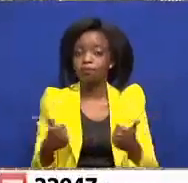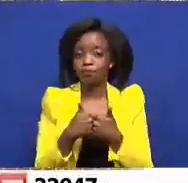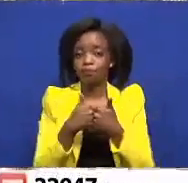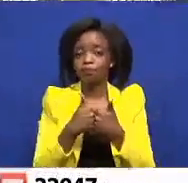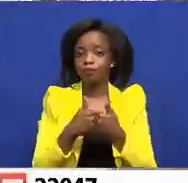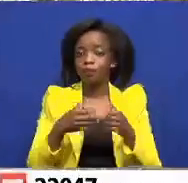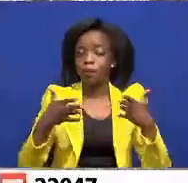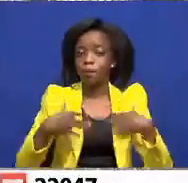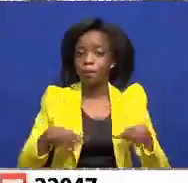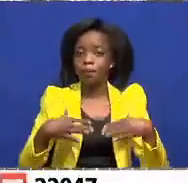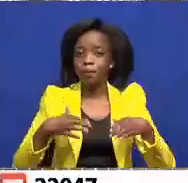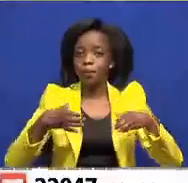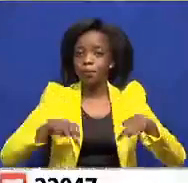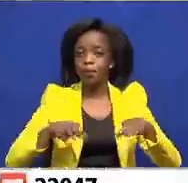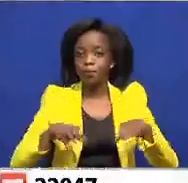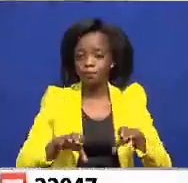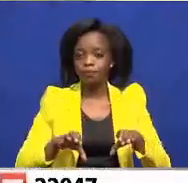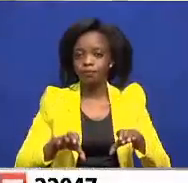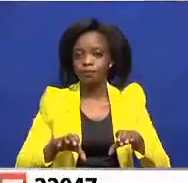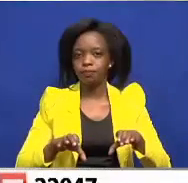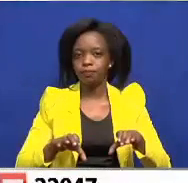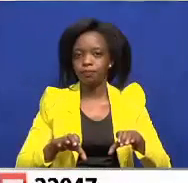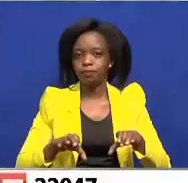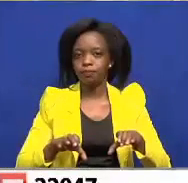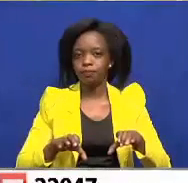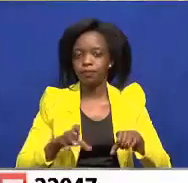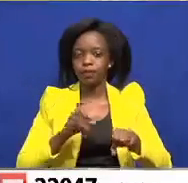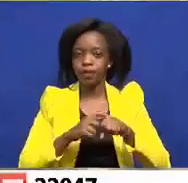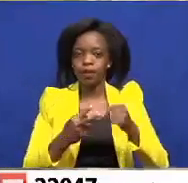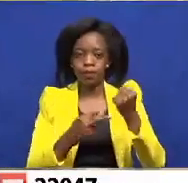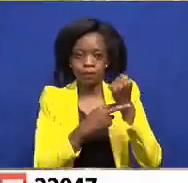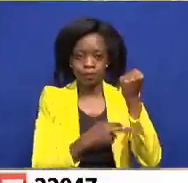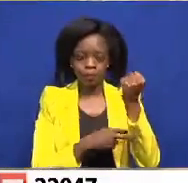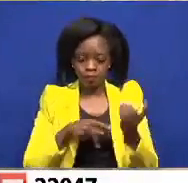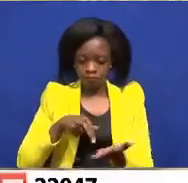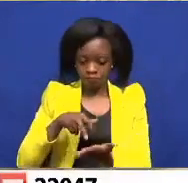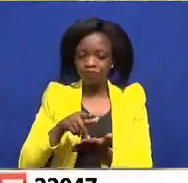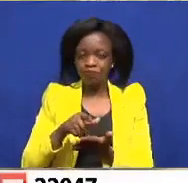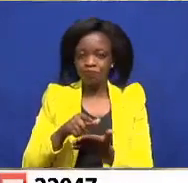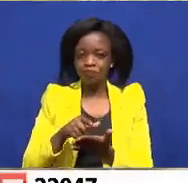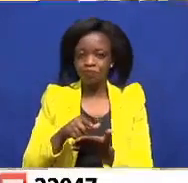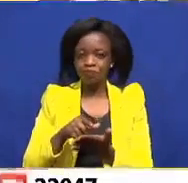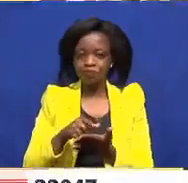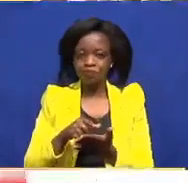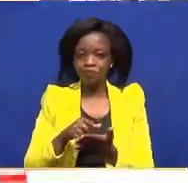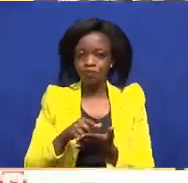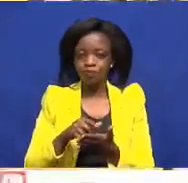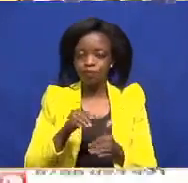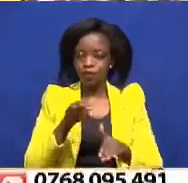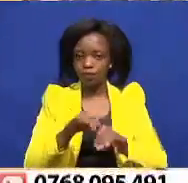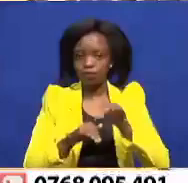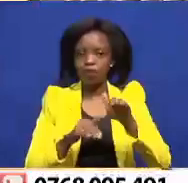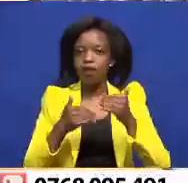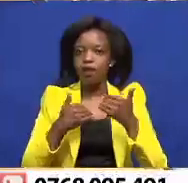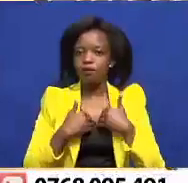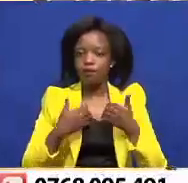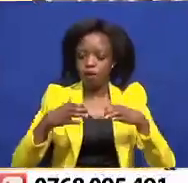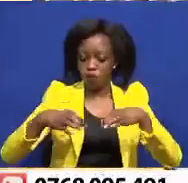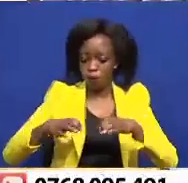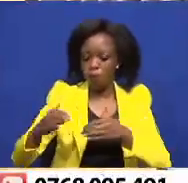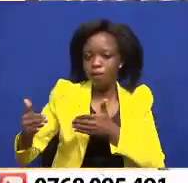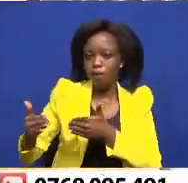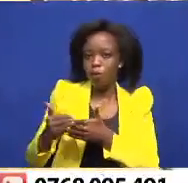na wale watu wale wase wa pikipiki. Lay bridge ukipanda pale, stairs iko hapa na mtu wa pikipiki yako kando